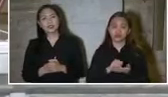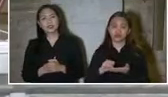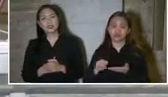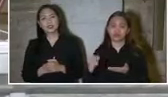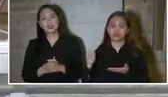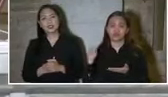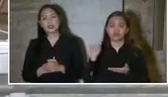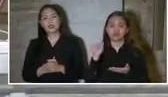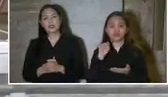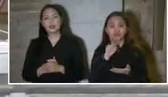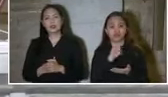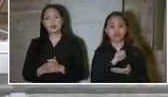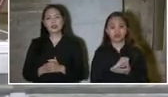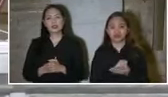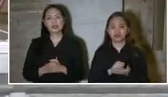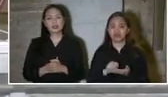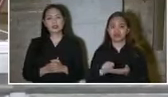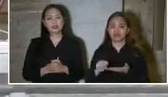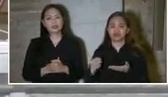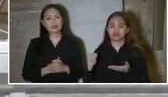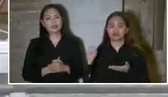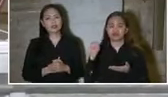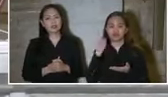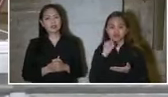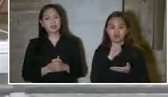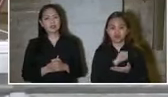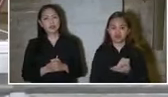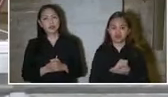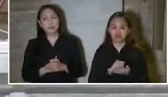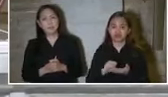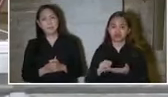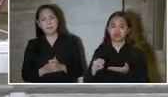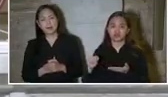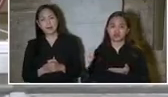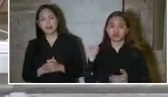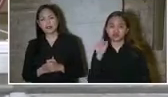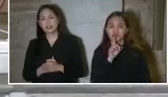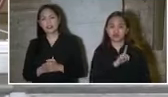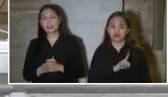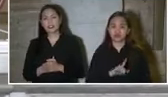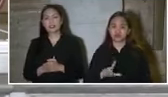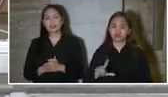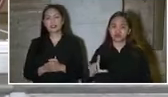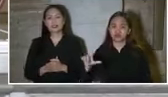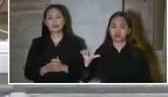Son, the Son, the Son, the Son, the Son.